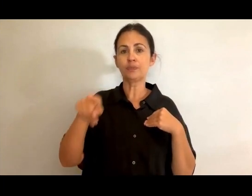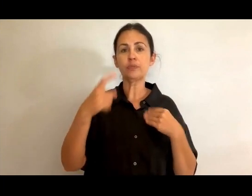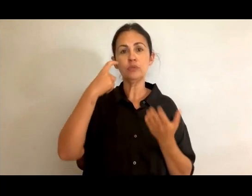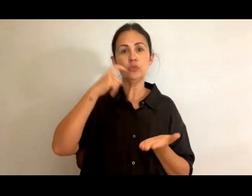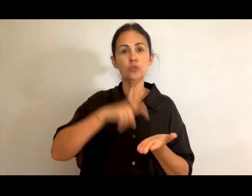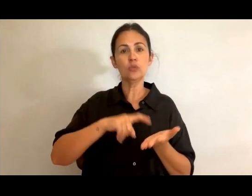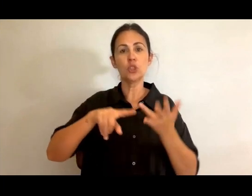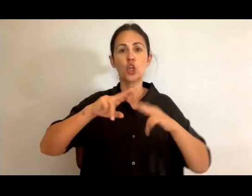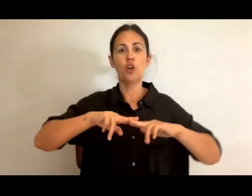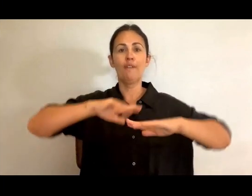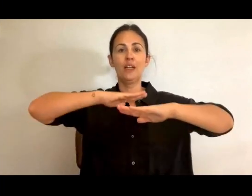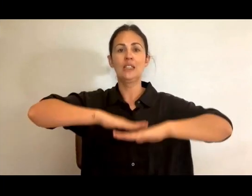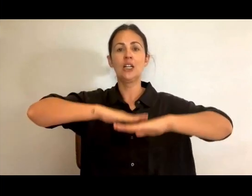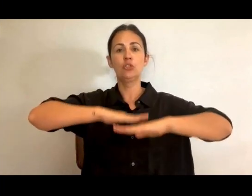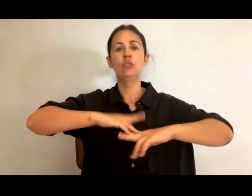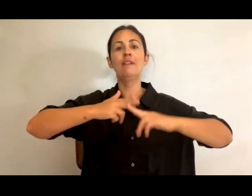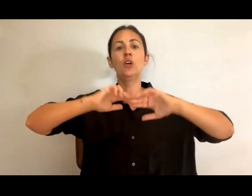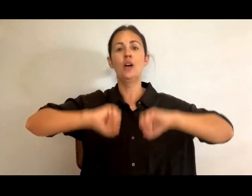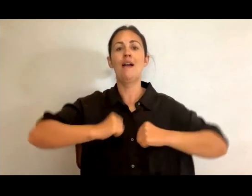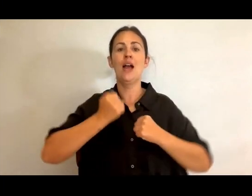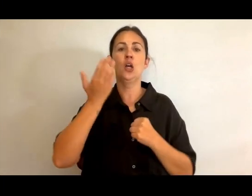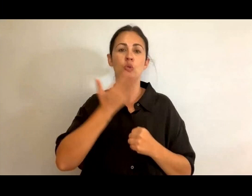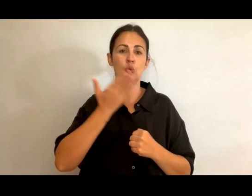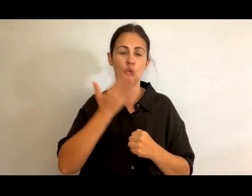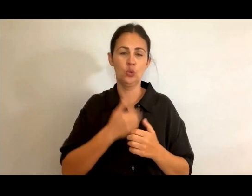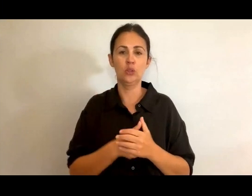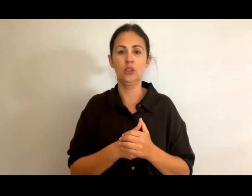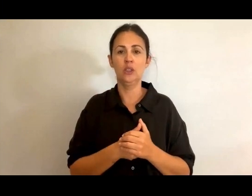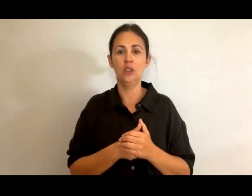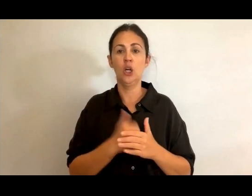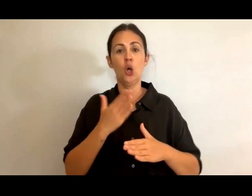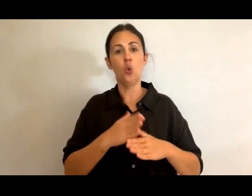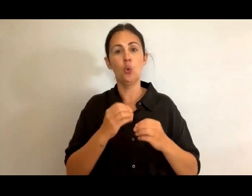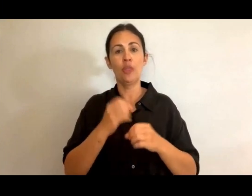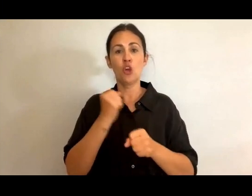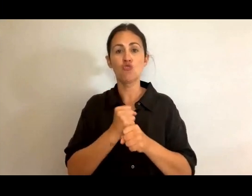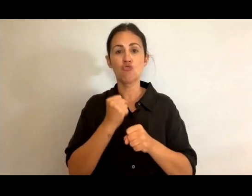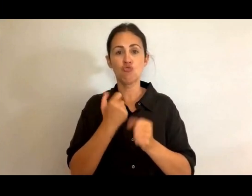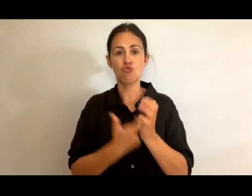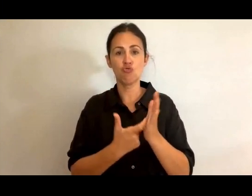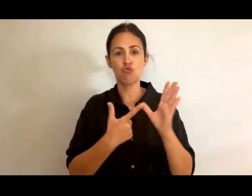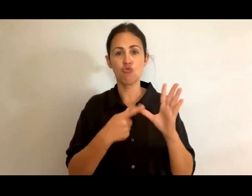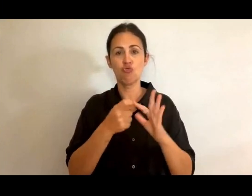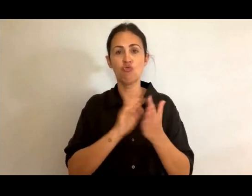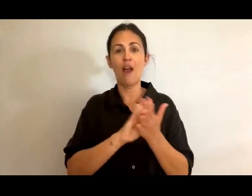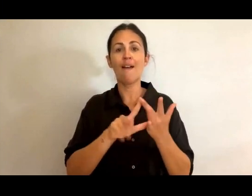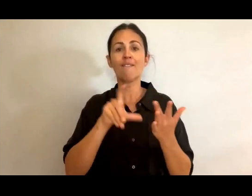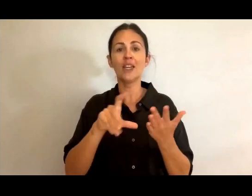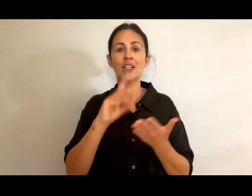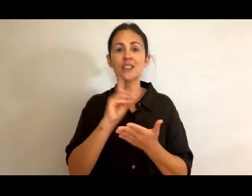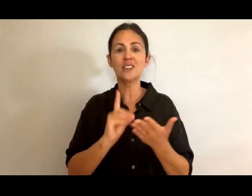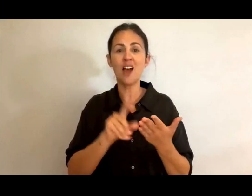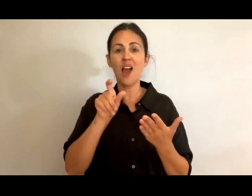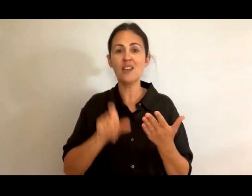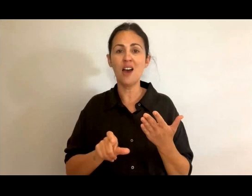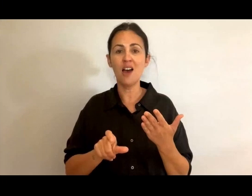school. We worked with a graphic designer, came up with different things, and this is maybe a bit of a point for other teachers that might